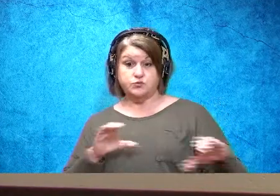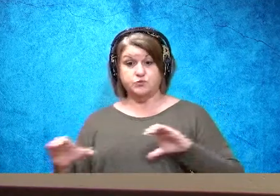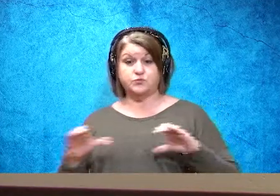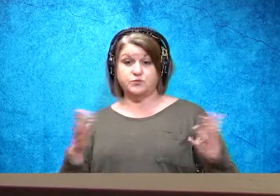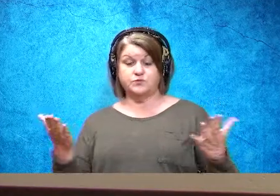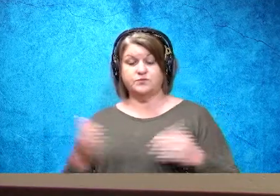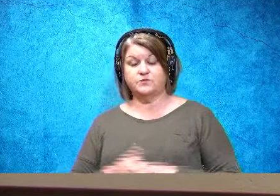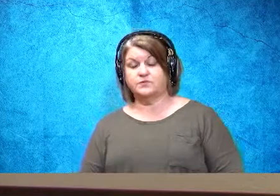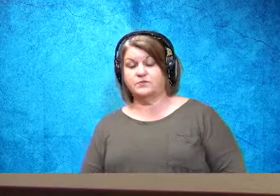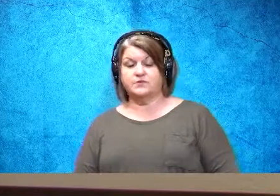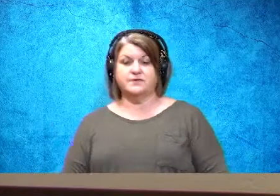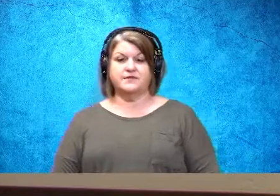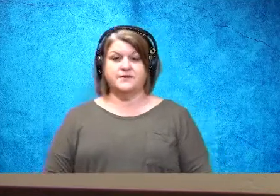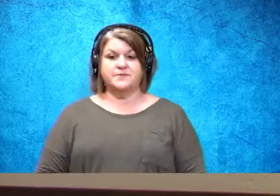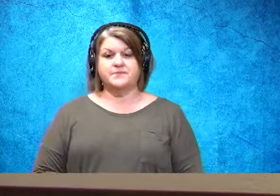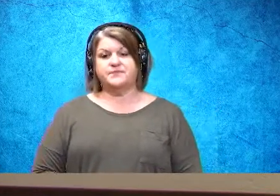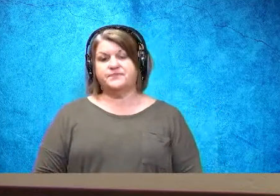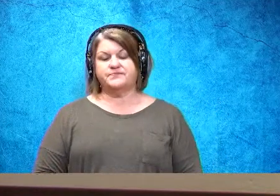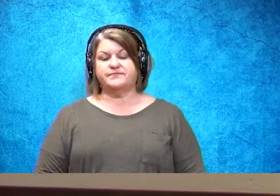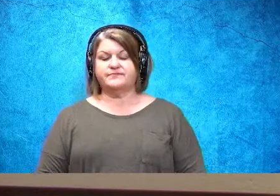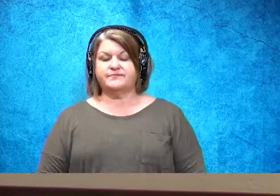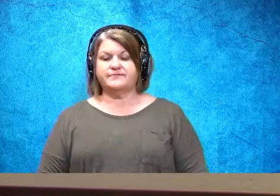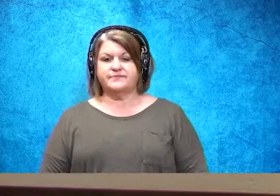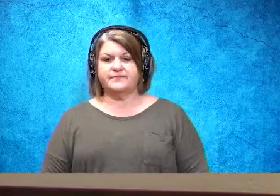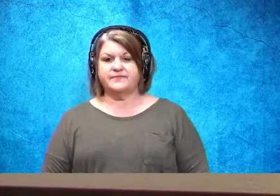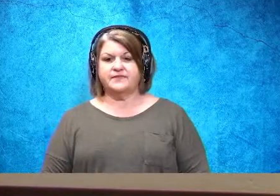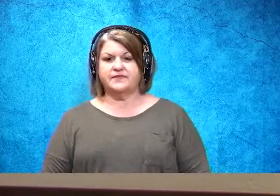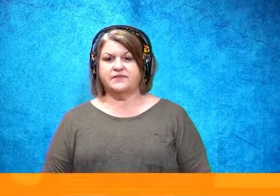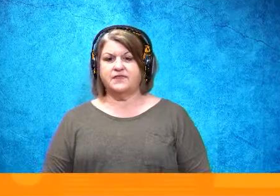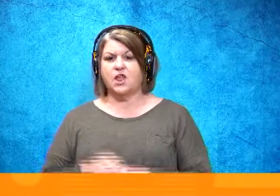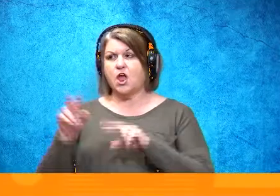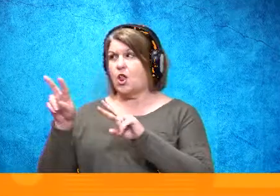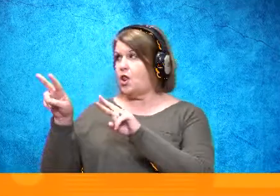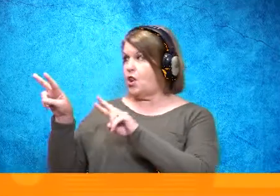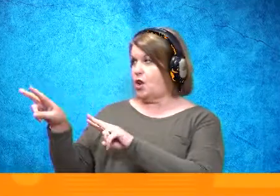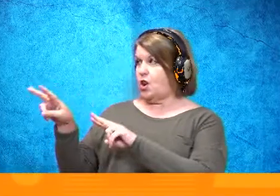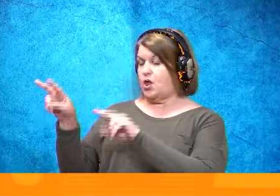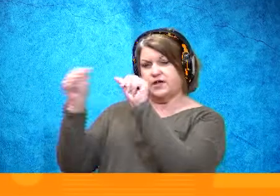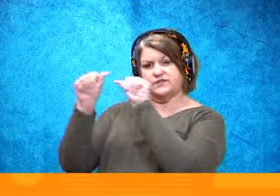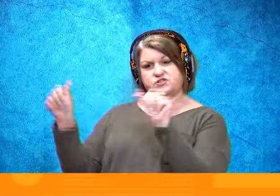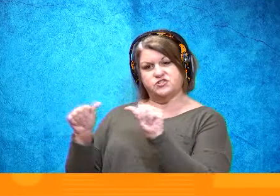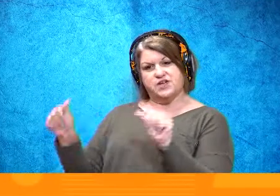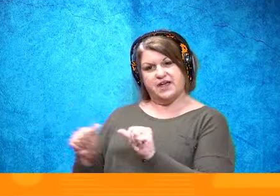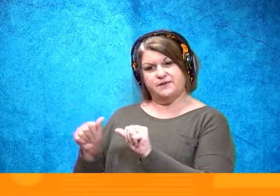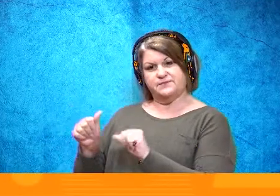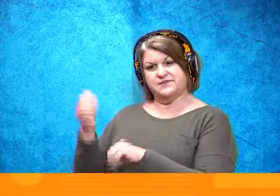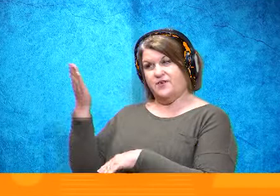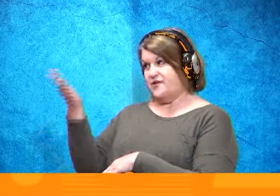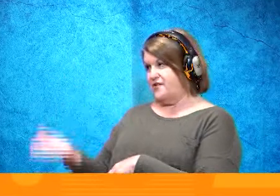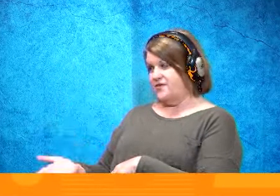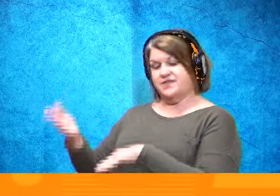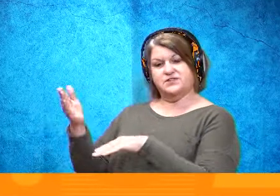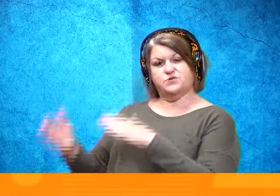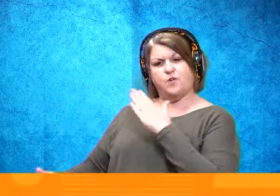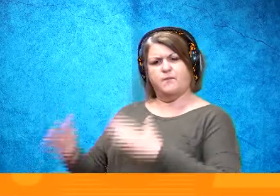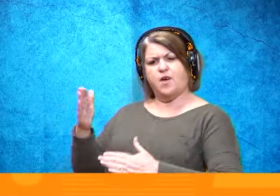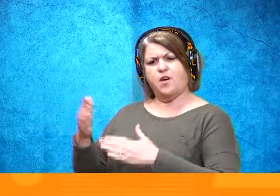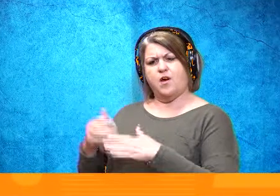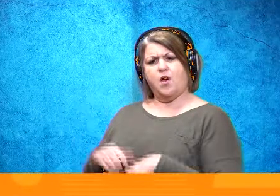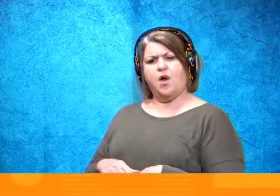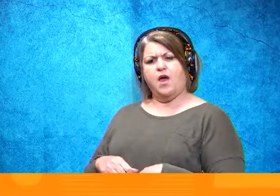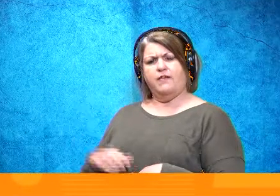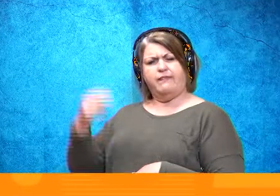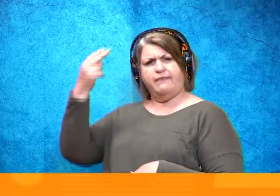All right, so look at the shapes we see on this robot. All right, what shape did they use for the